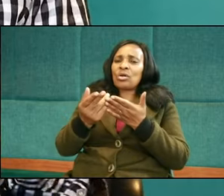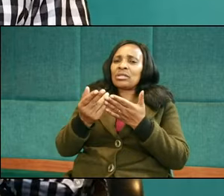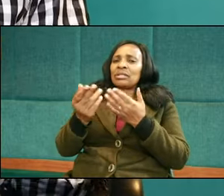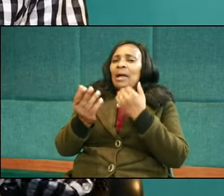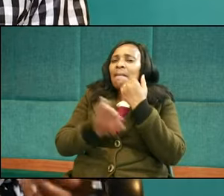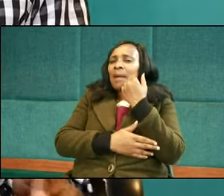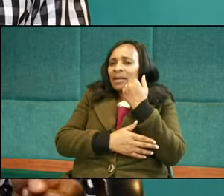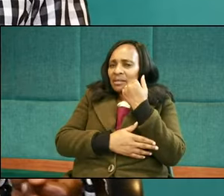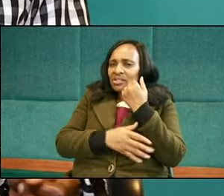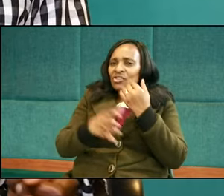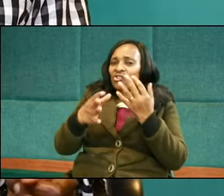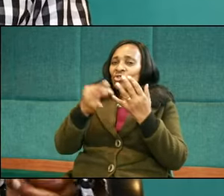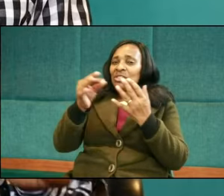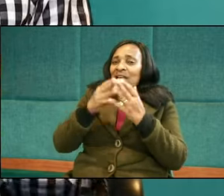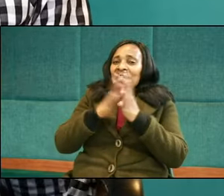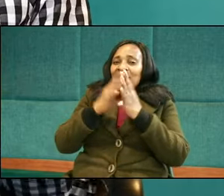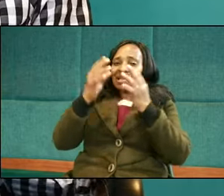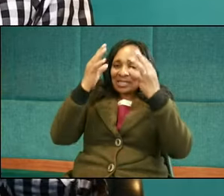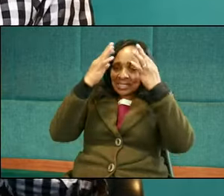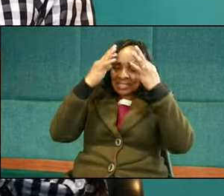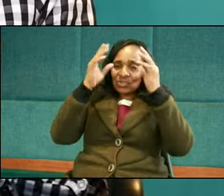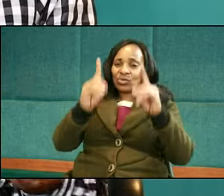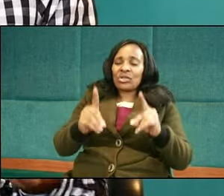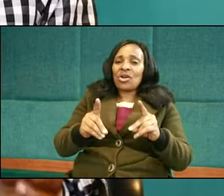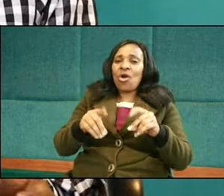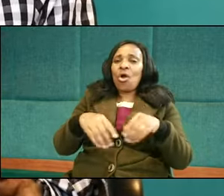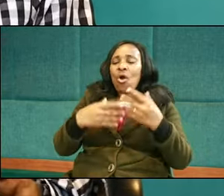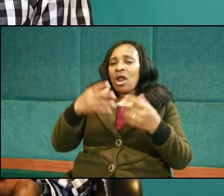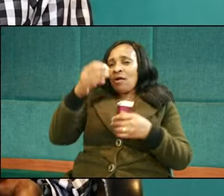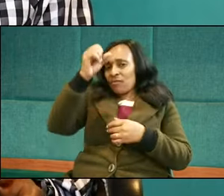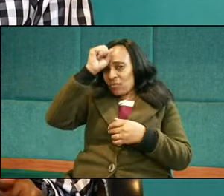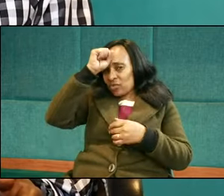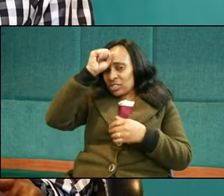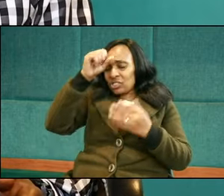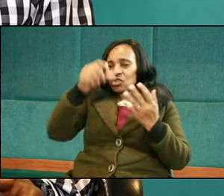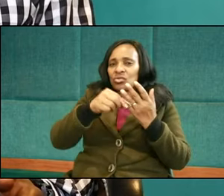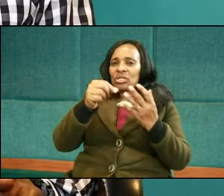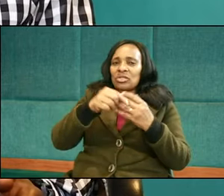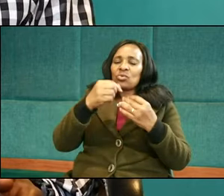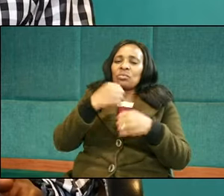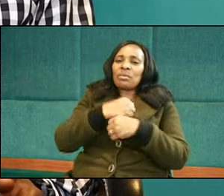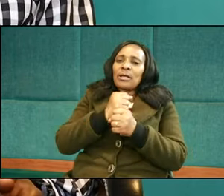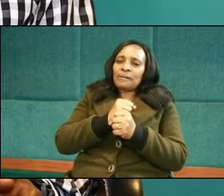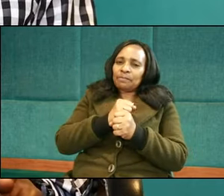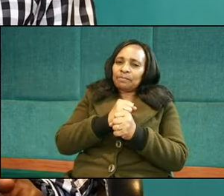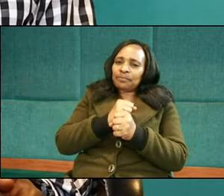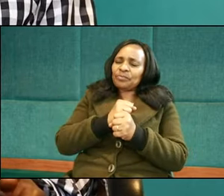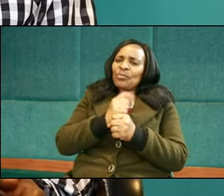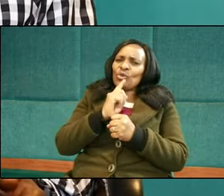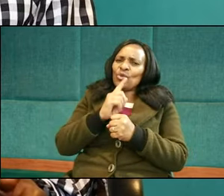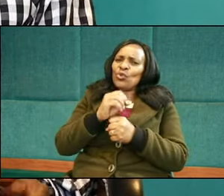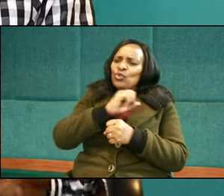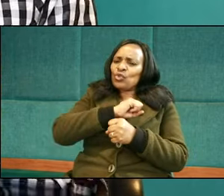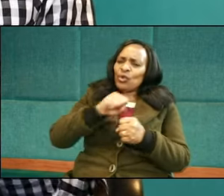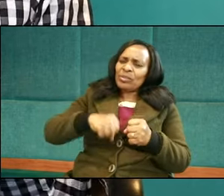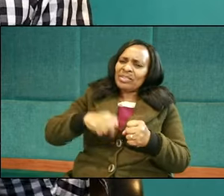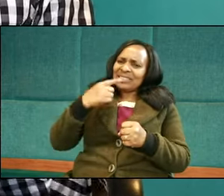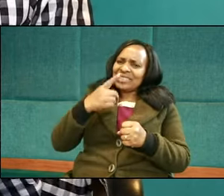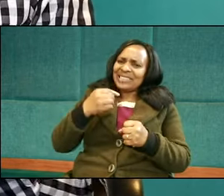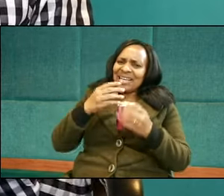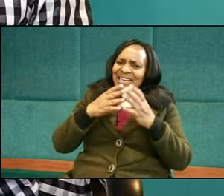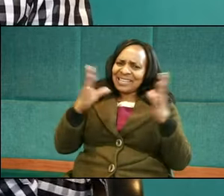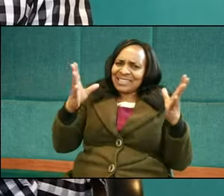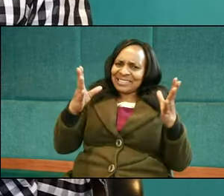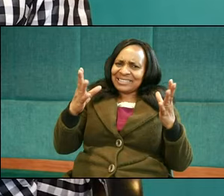choice or a bad decision or a foolish choice that is made. So Solomon was saying that he has seen a